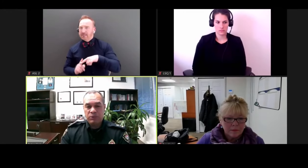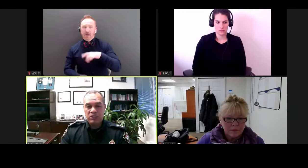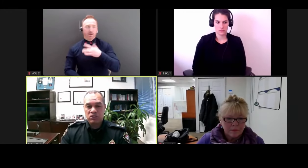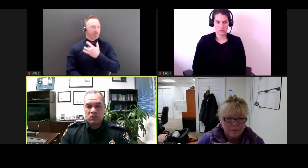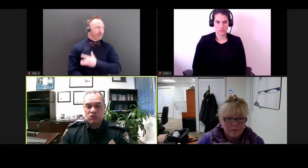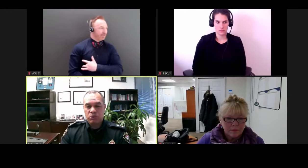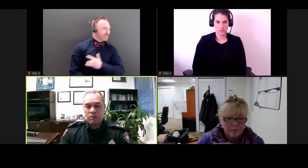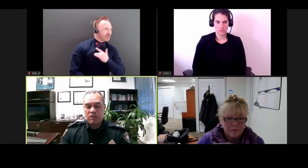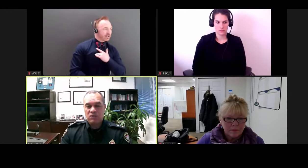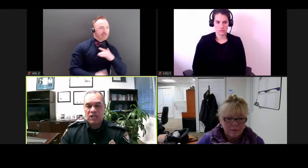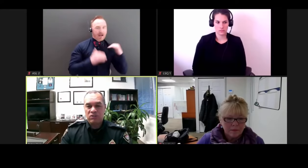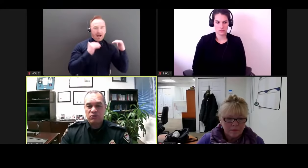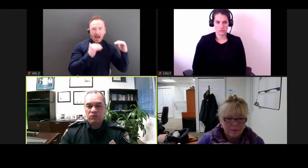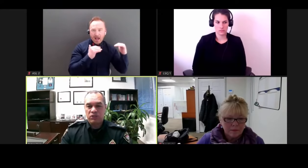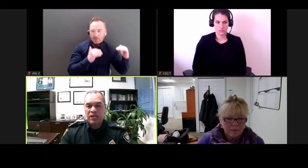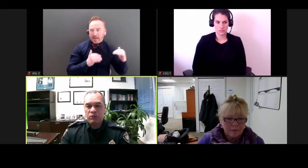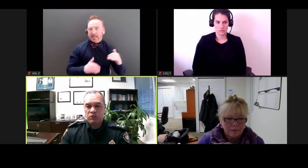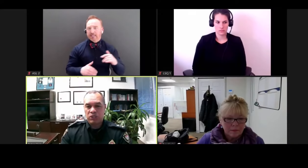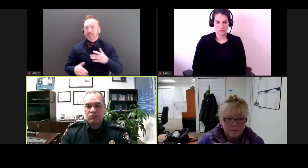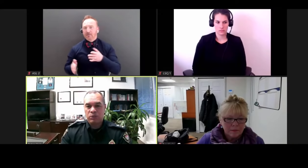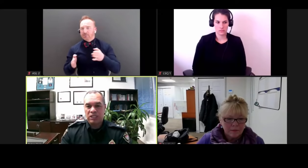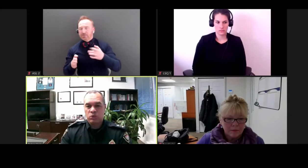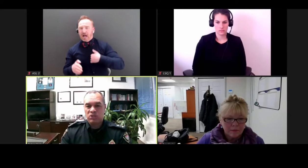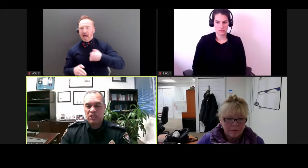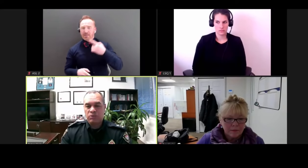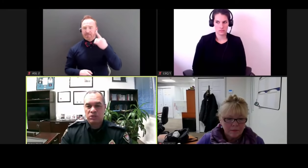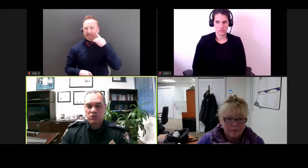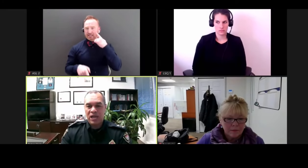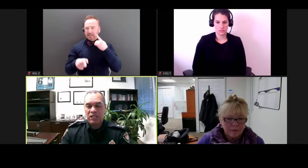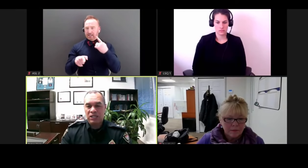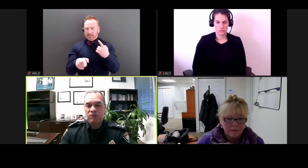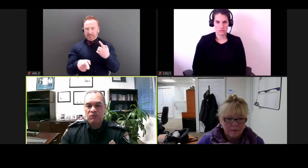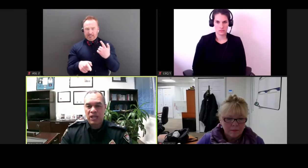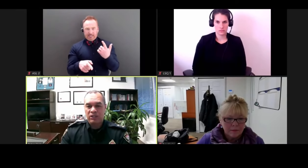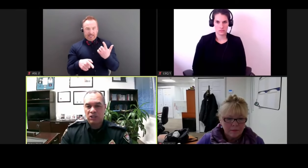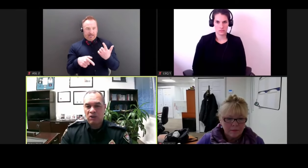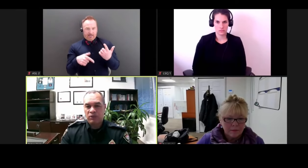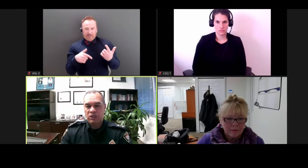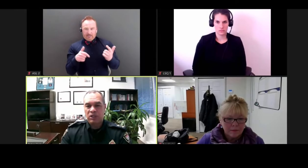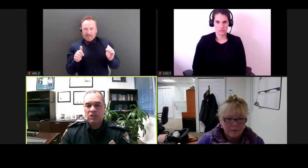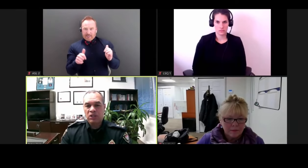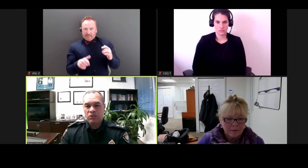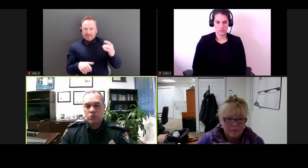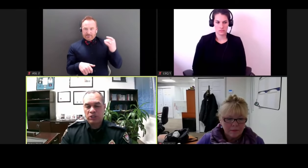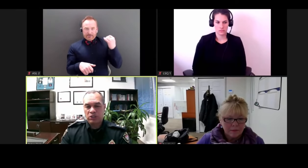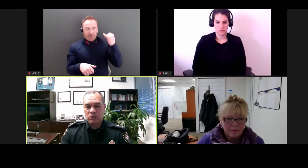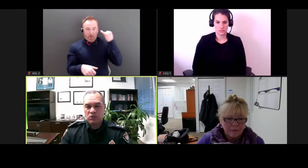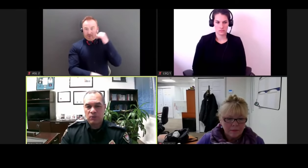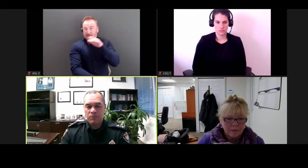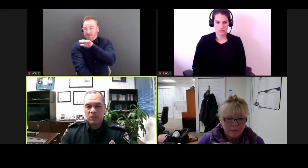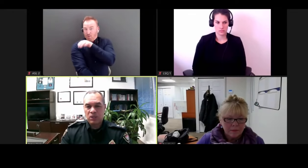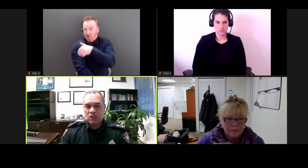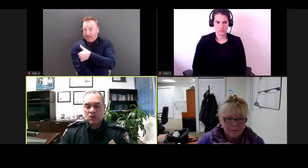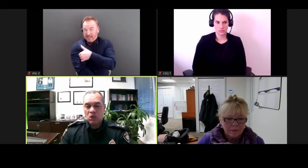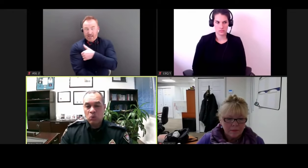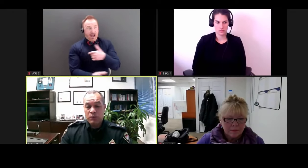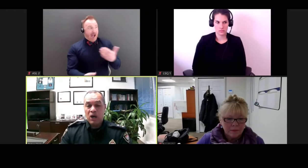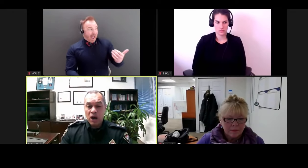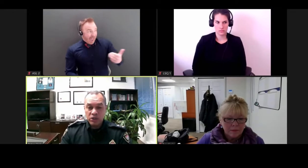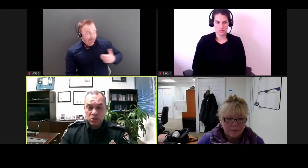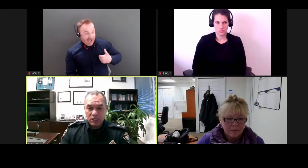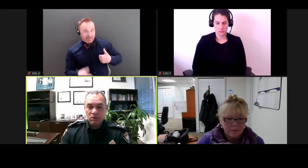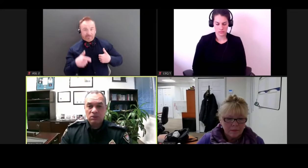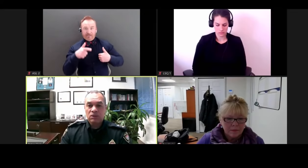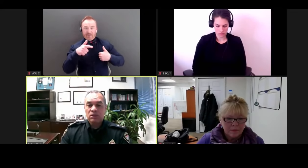need a police service probably the size of 50,000 to even begin to attempt to do that, even if I had the lawful authority to do so. What we